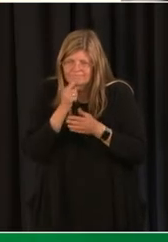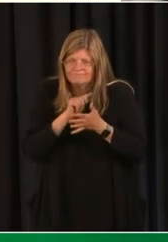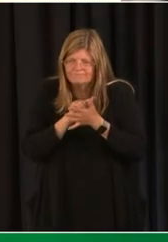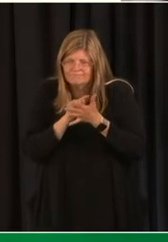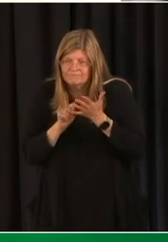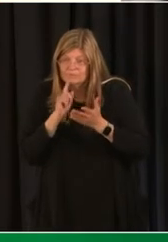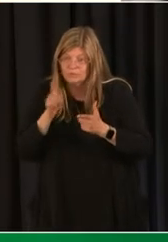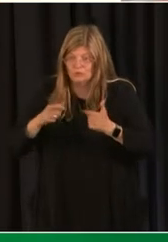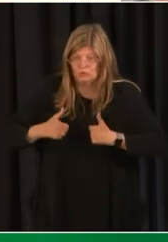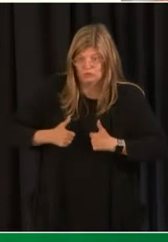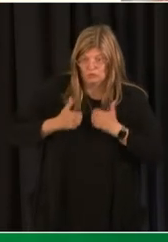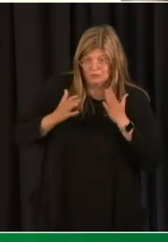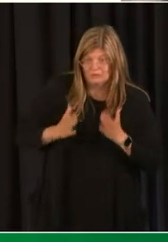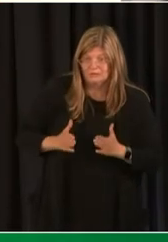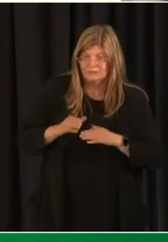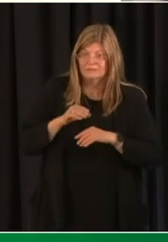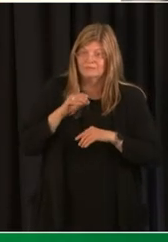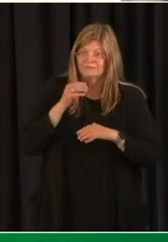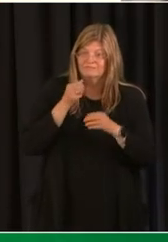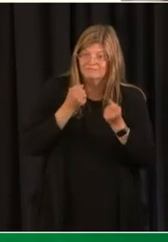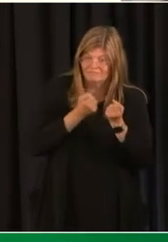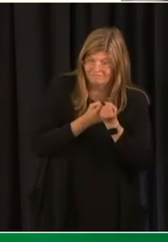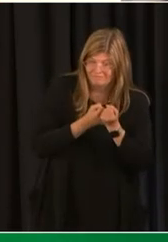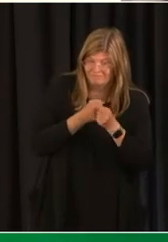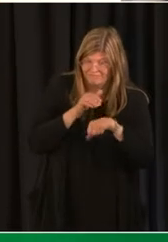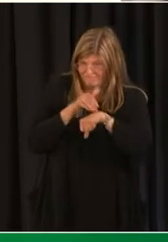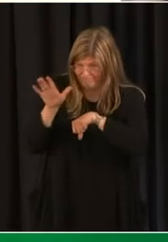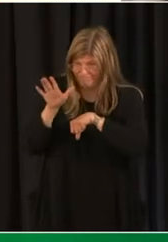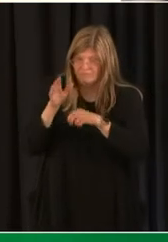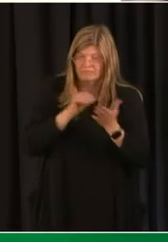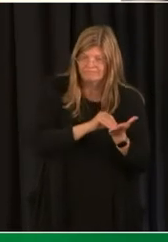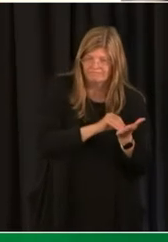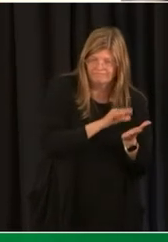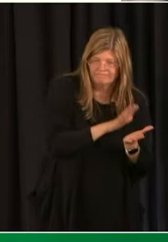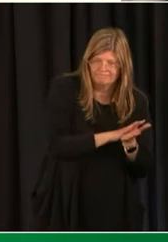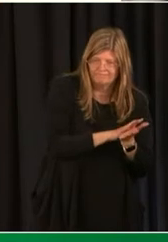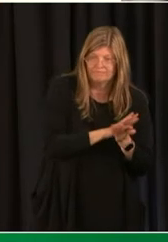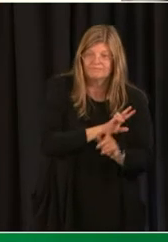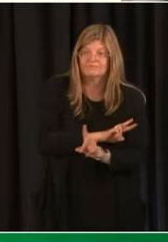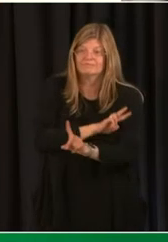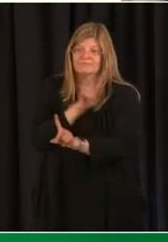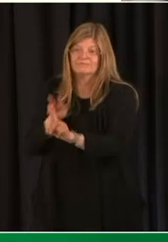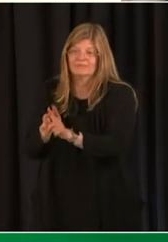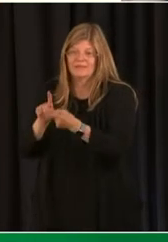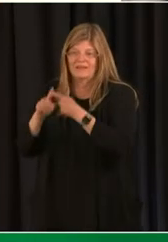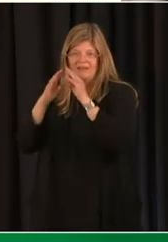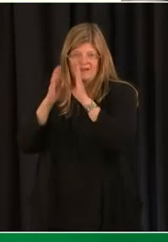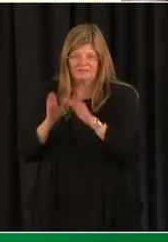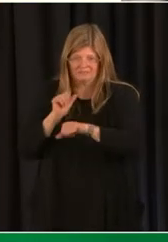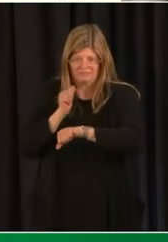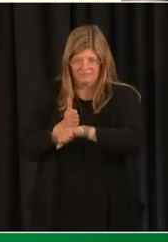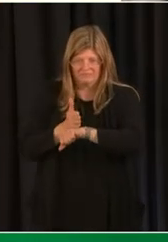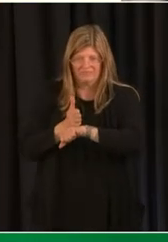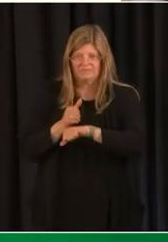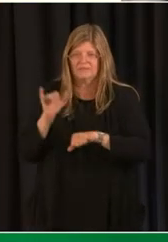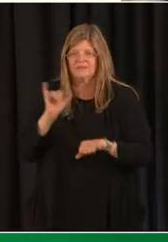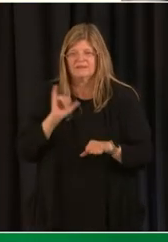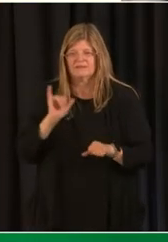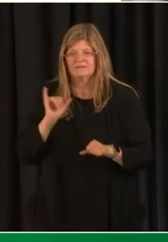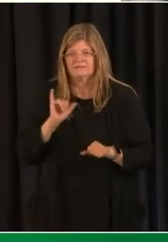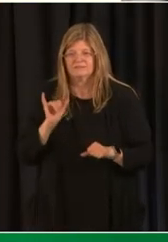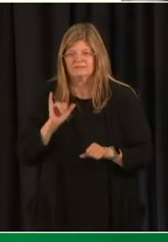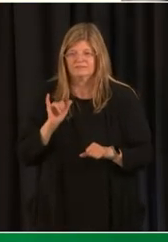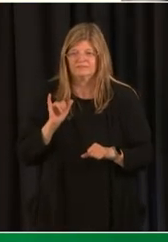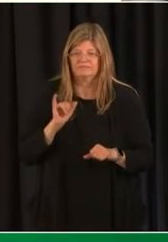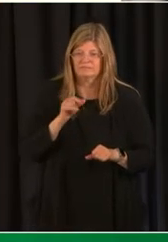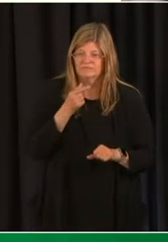who applied and submitted supporting documentation, you have been assigned to a community-based organization like the Greater Washington